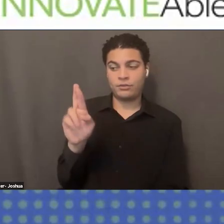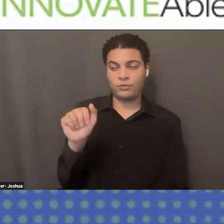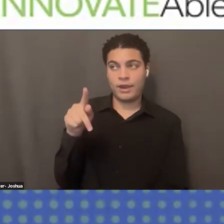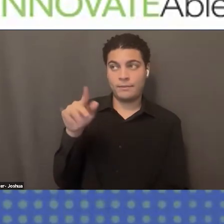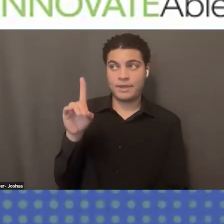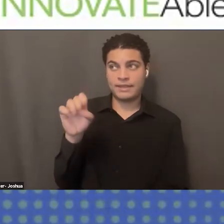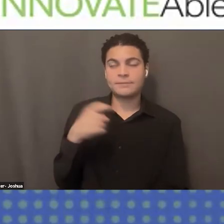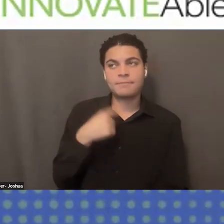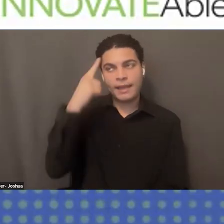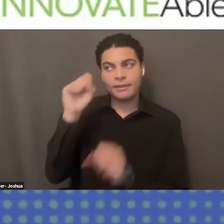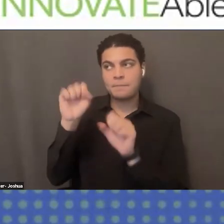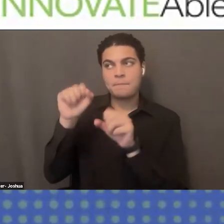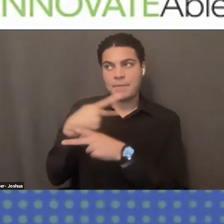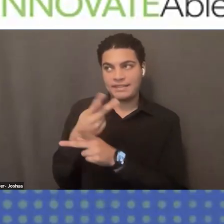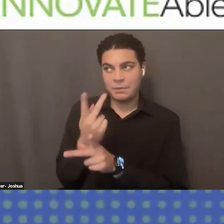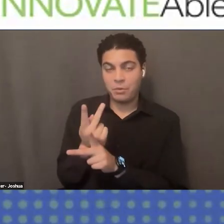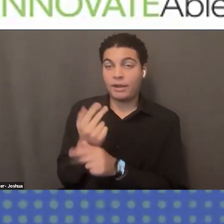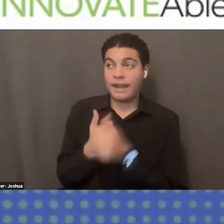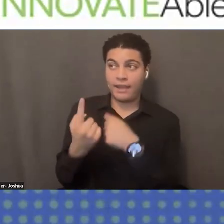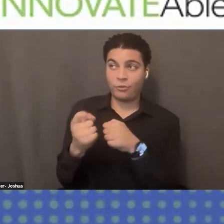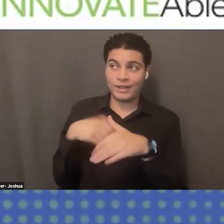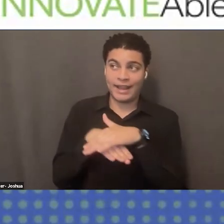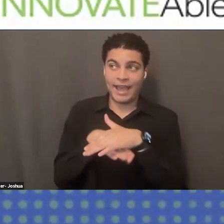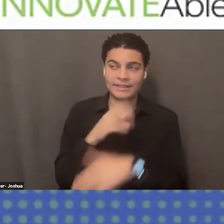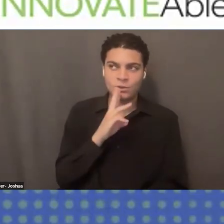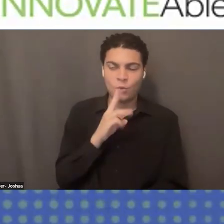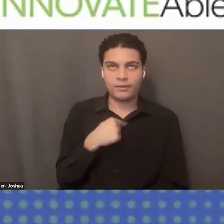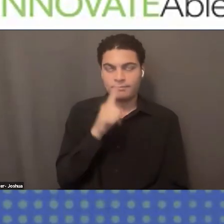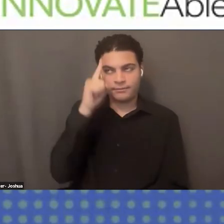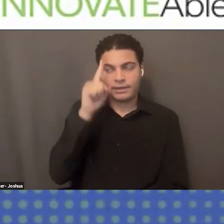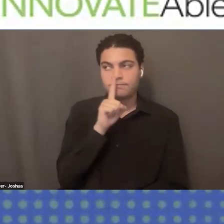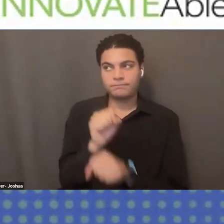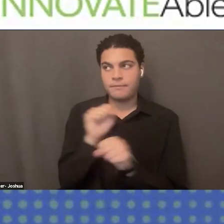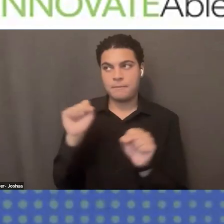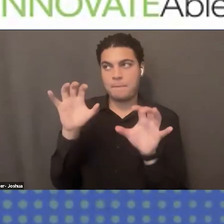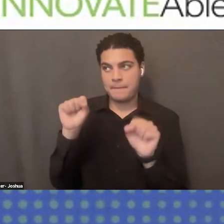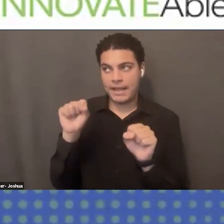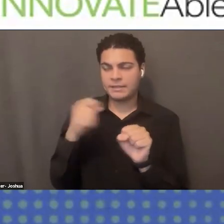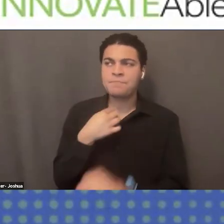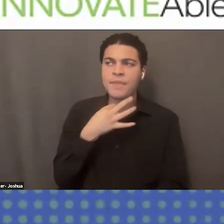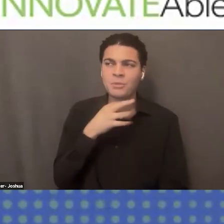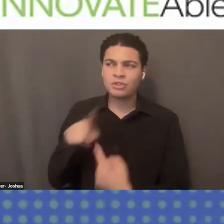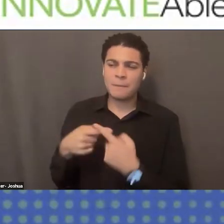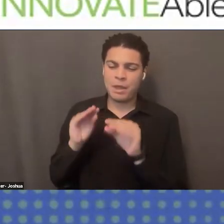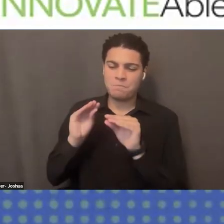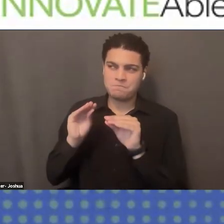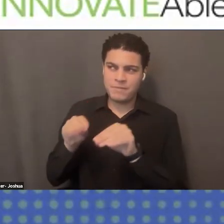like they can do it. And it's wonderful. I was just curious about installation. So I assume this is some of